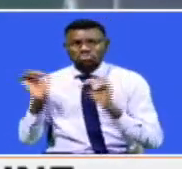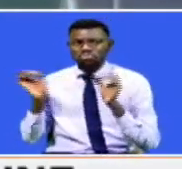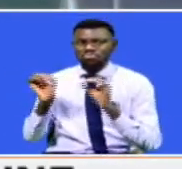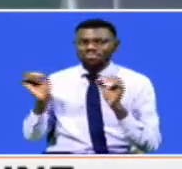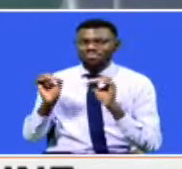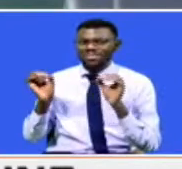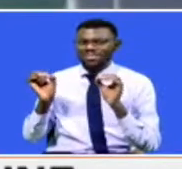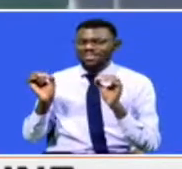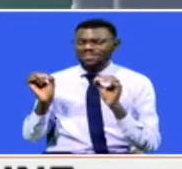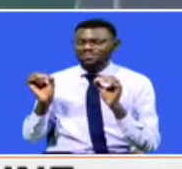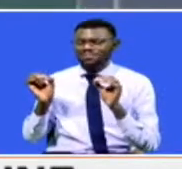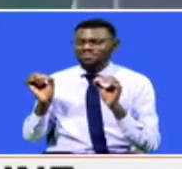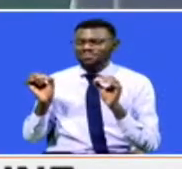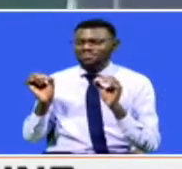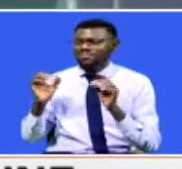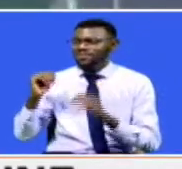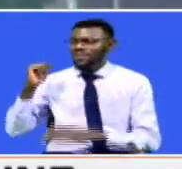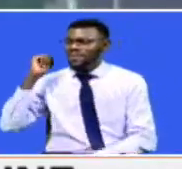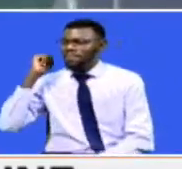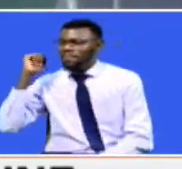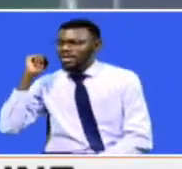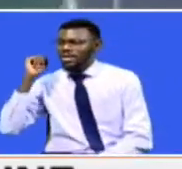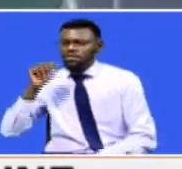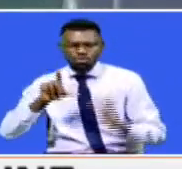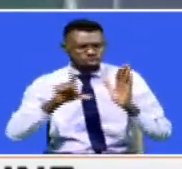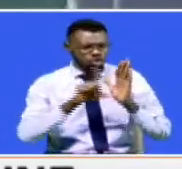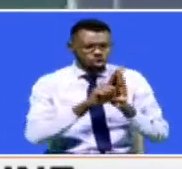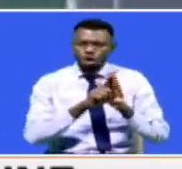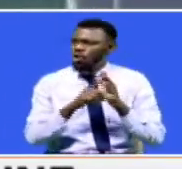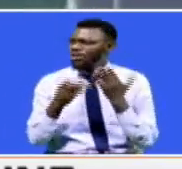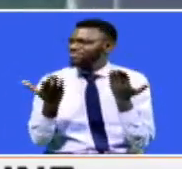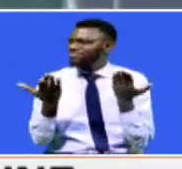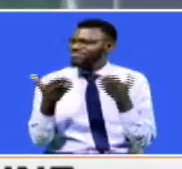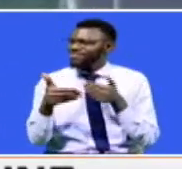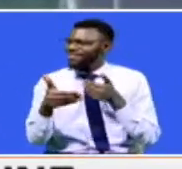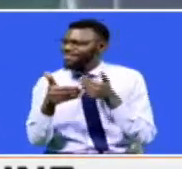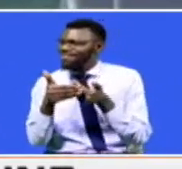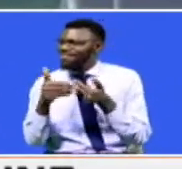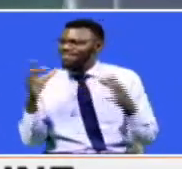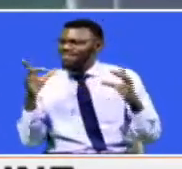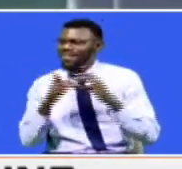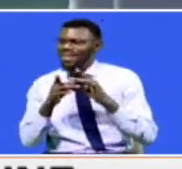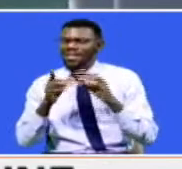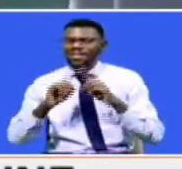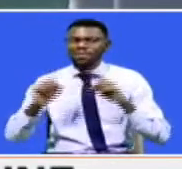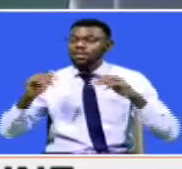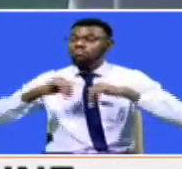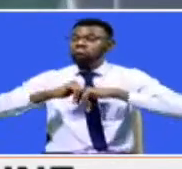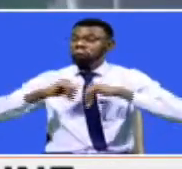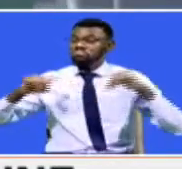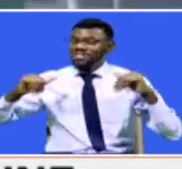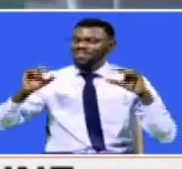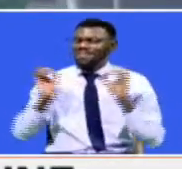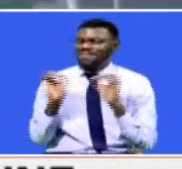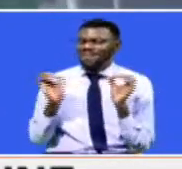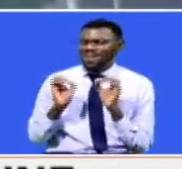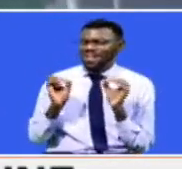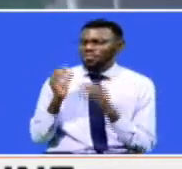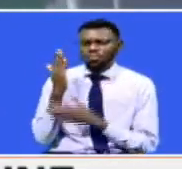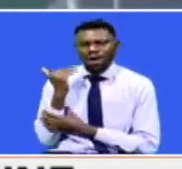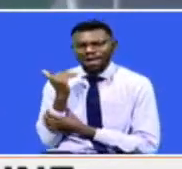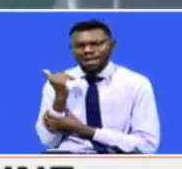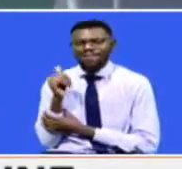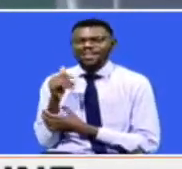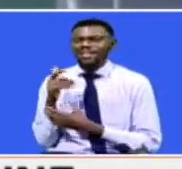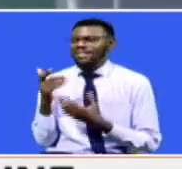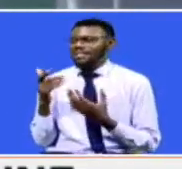blurry line between politics and the law, in Kenya especially. But we can't have a slippery slope in this one, especially because then